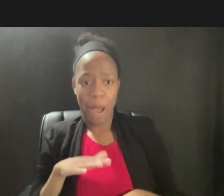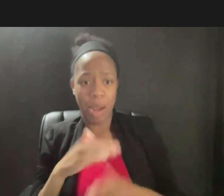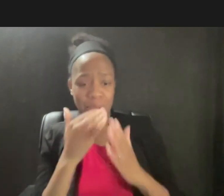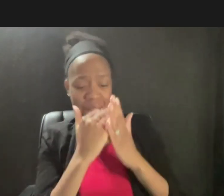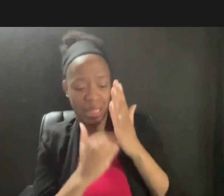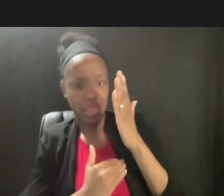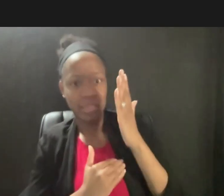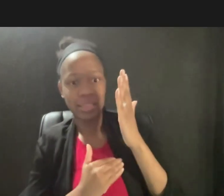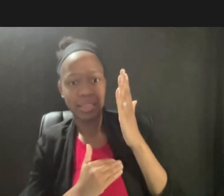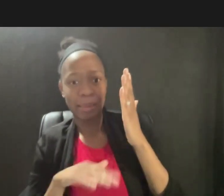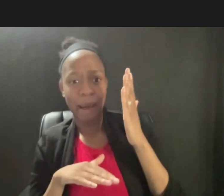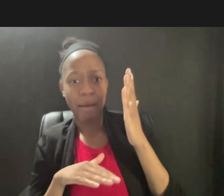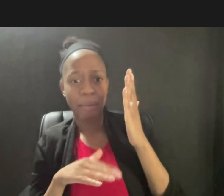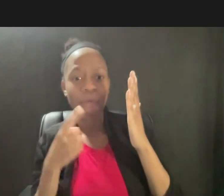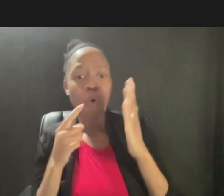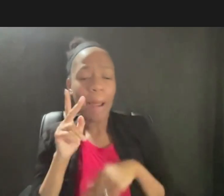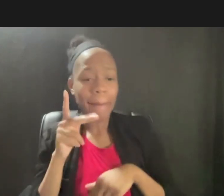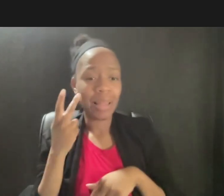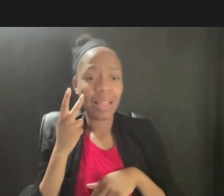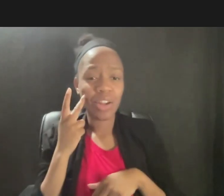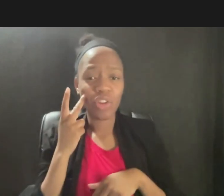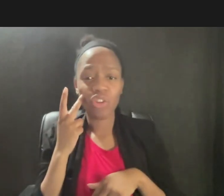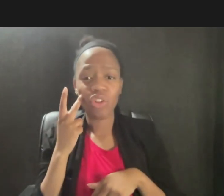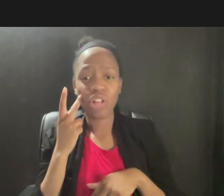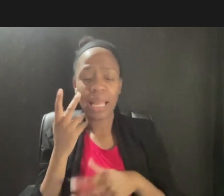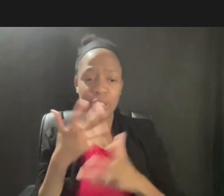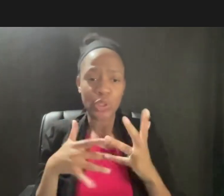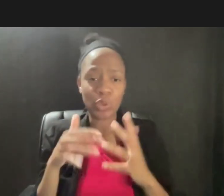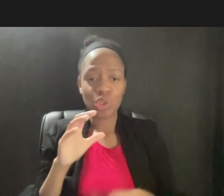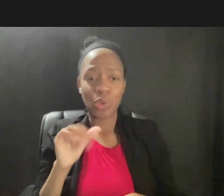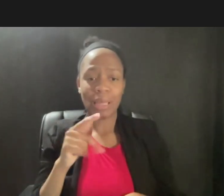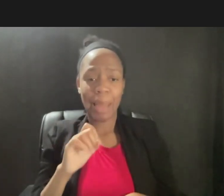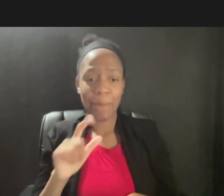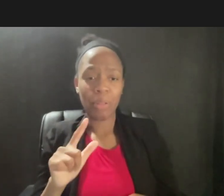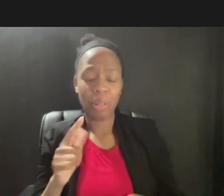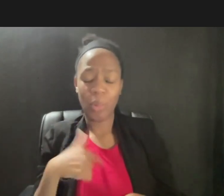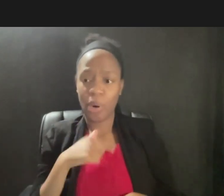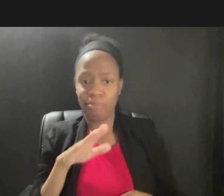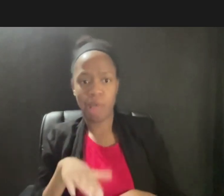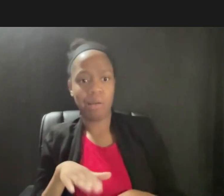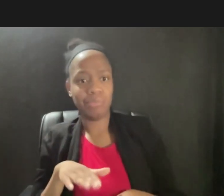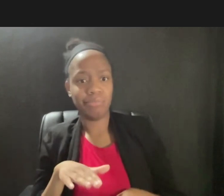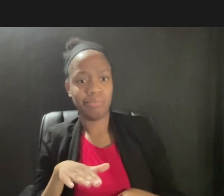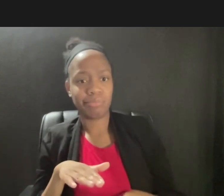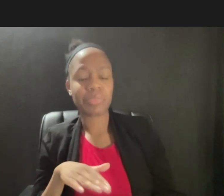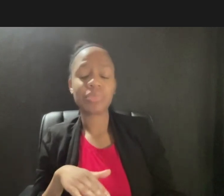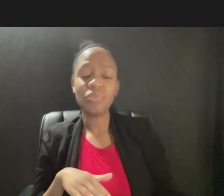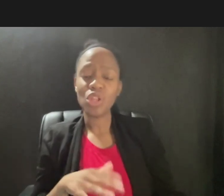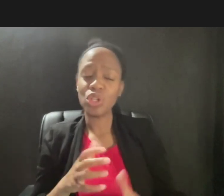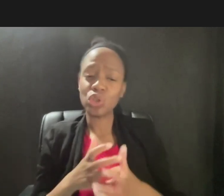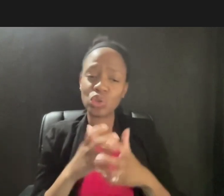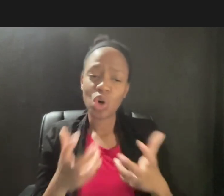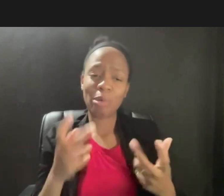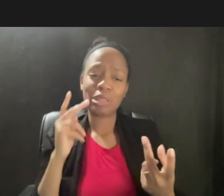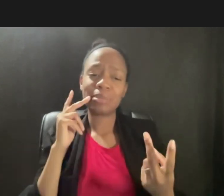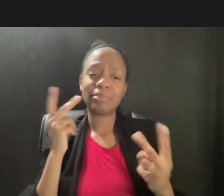terms of political cap and social capital. There's so much disinformation and misinformation